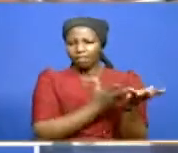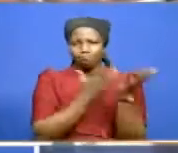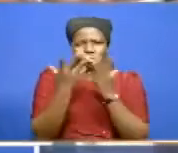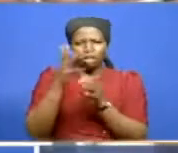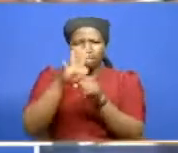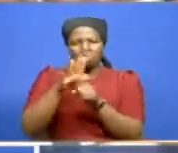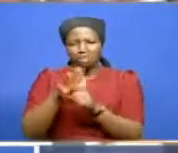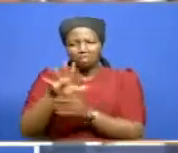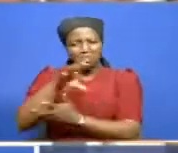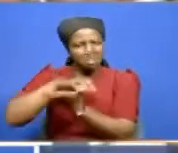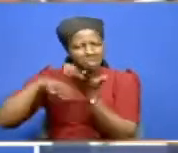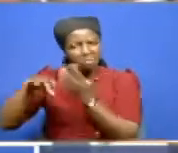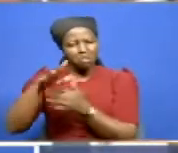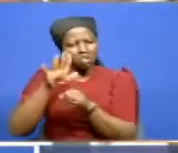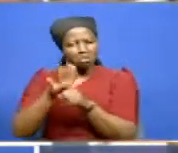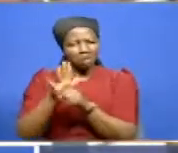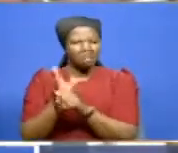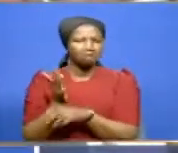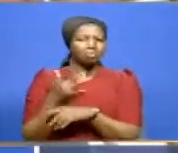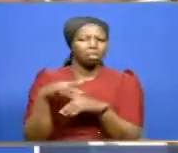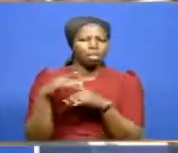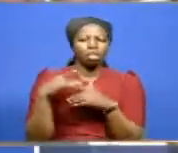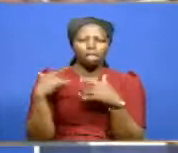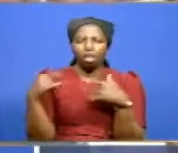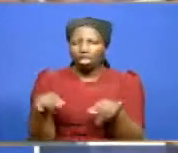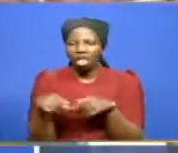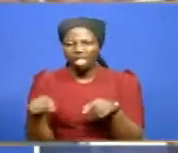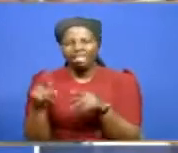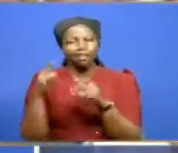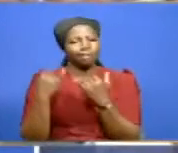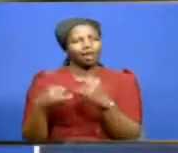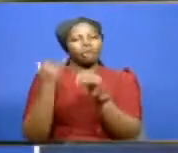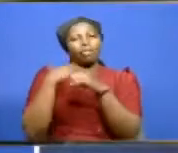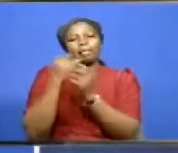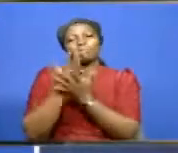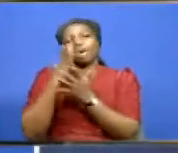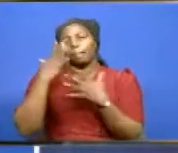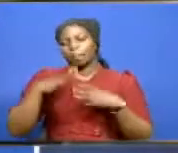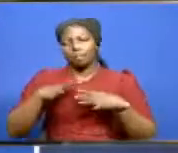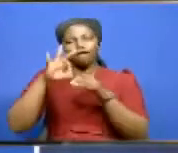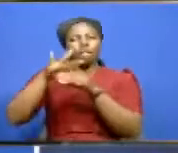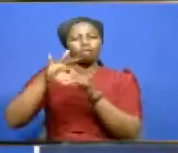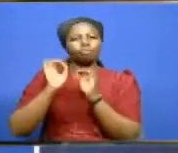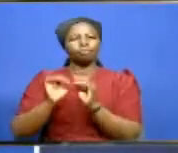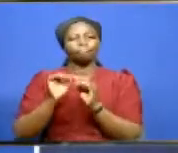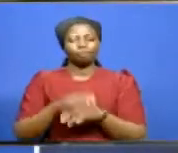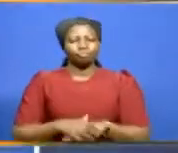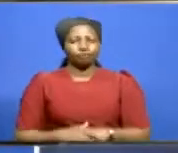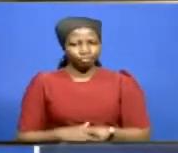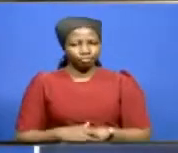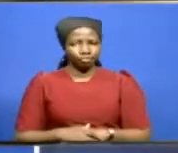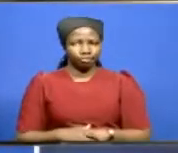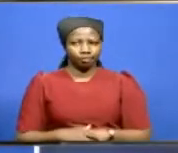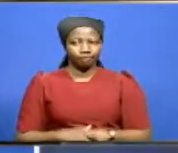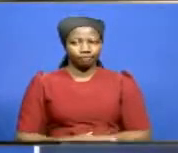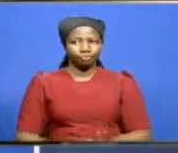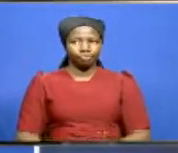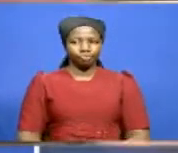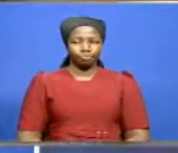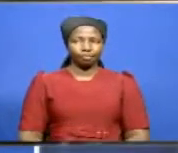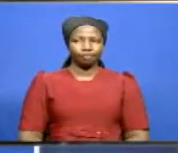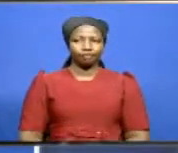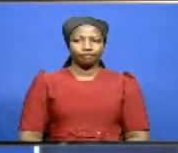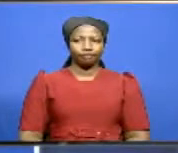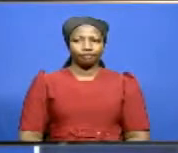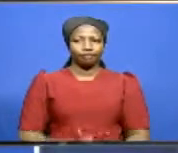intimidation, na wanajaribu kuhakikisha kwamba hizi kura hazipigwi. Strongholds of the movement of...